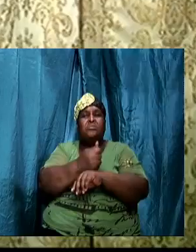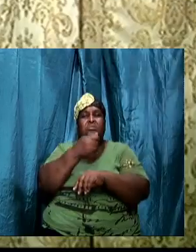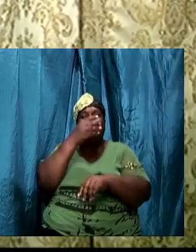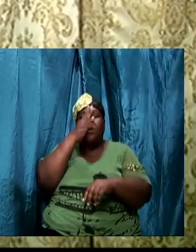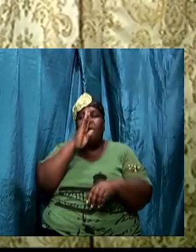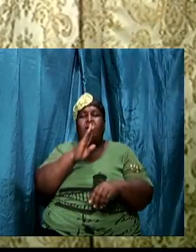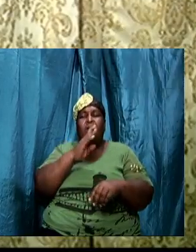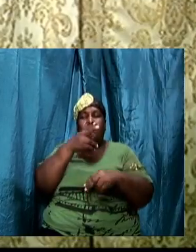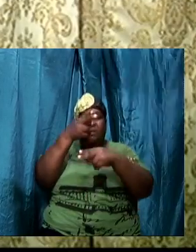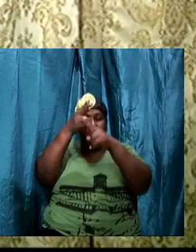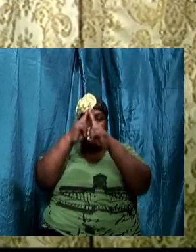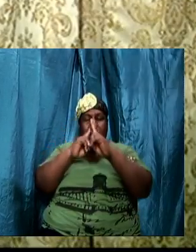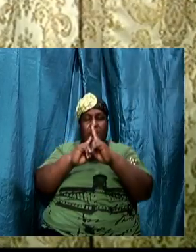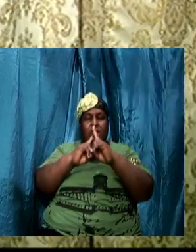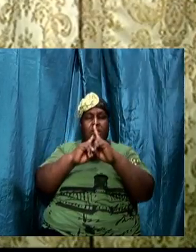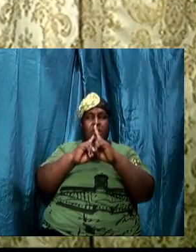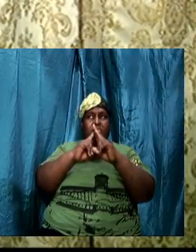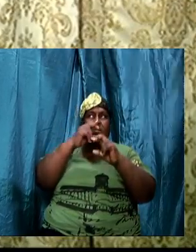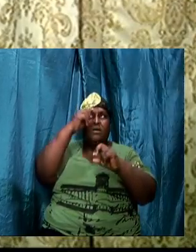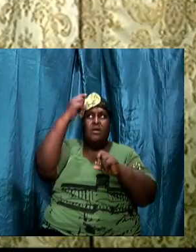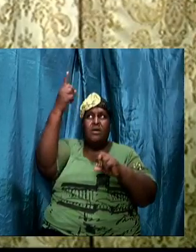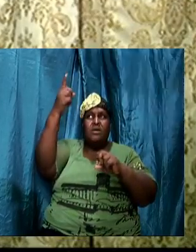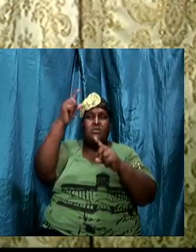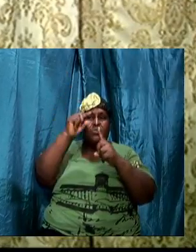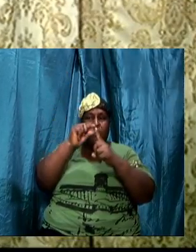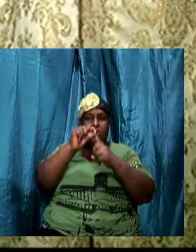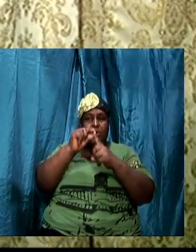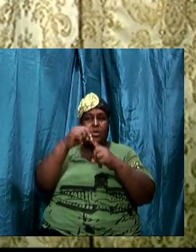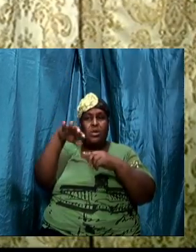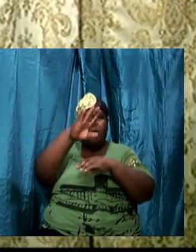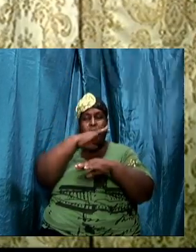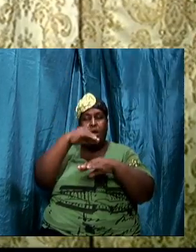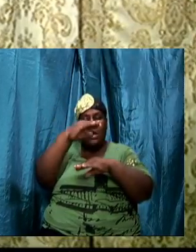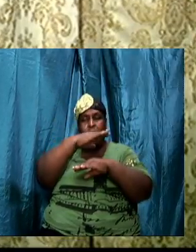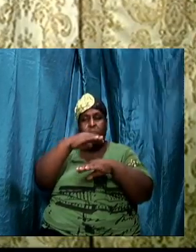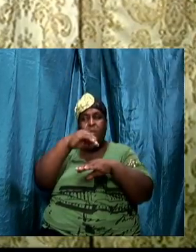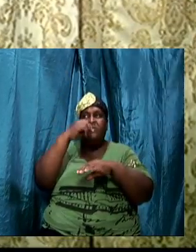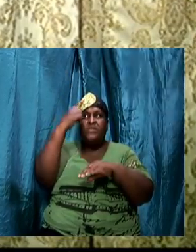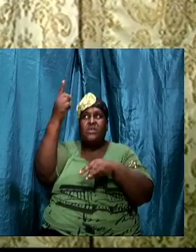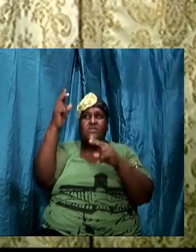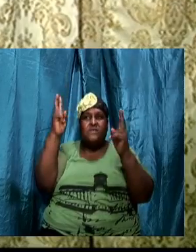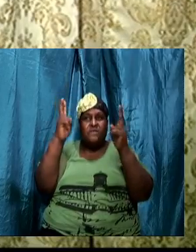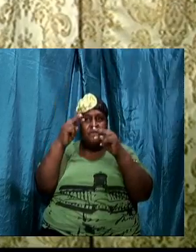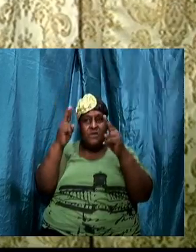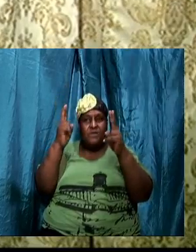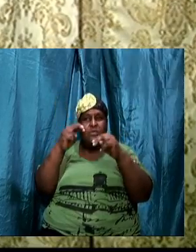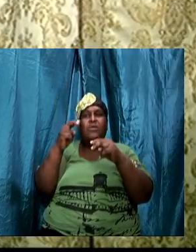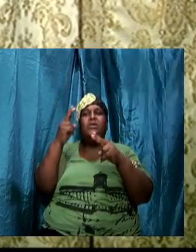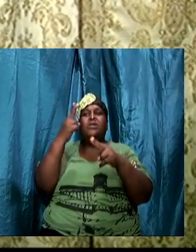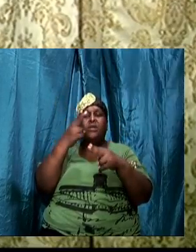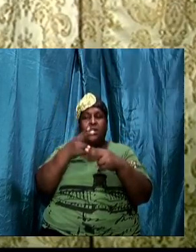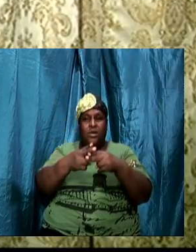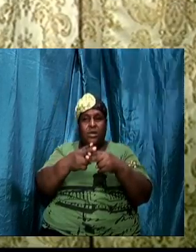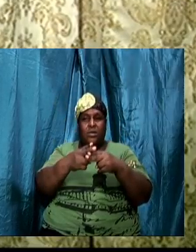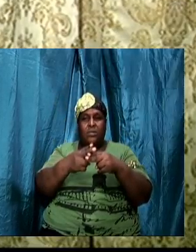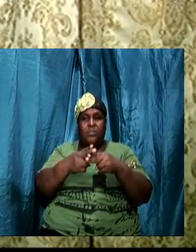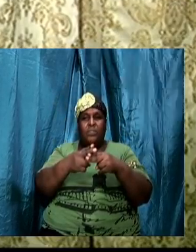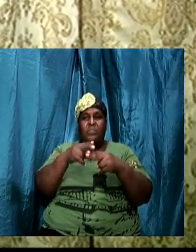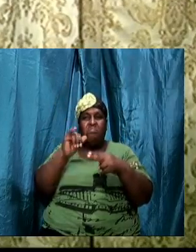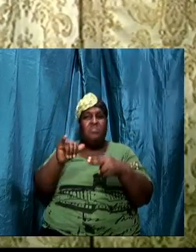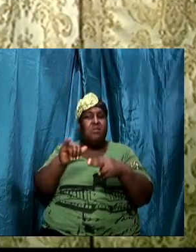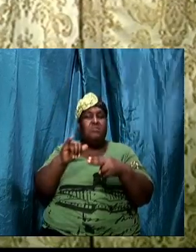God honors His Word above His very name. And that is